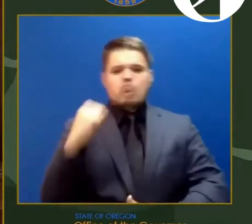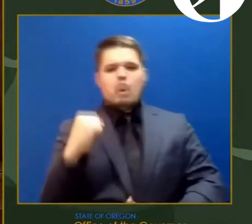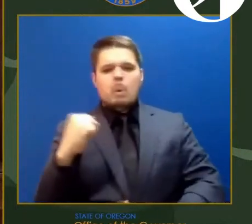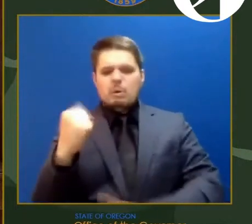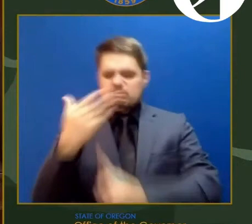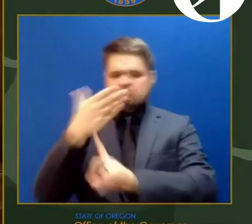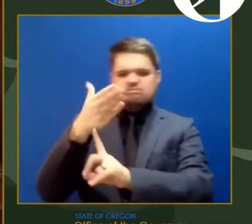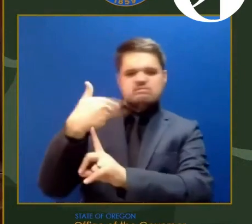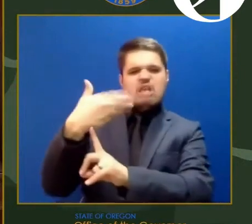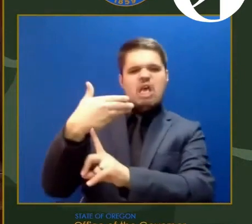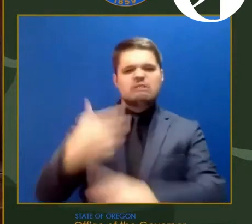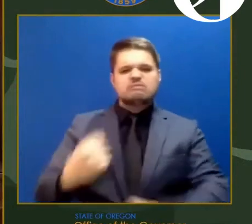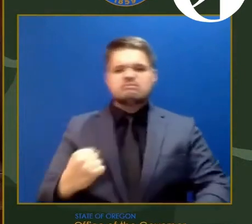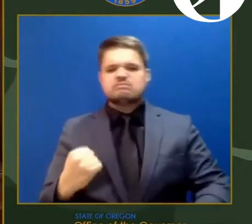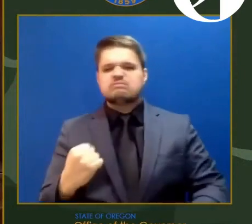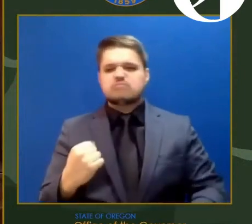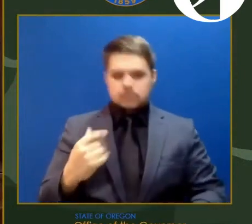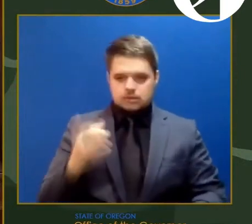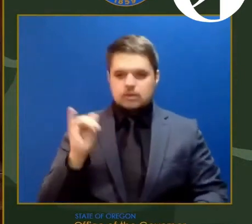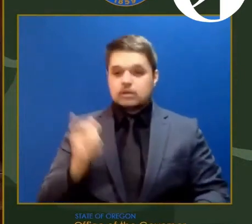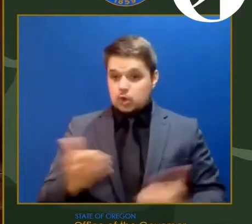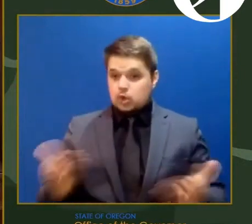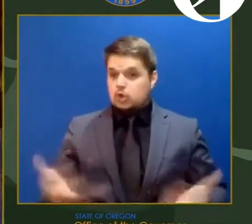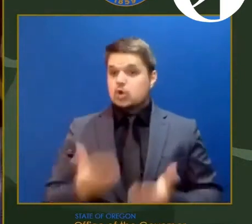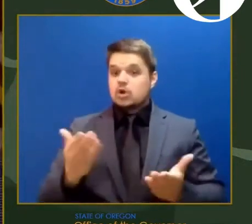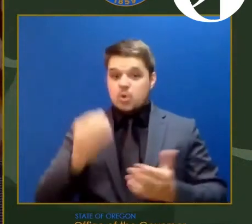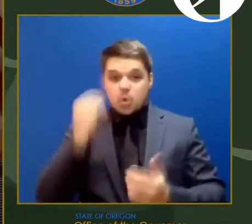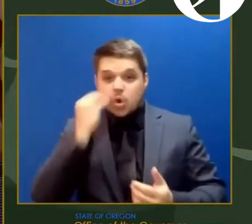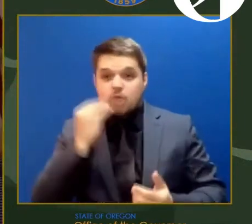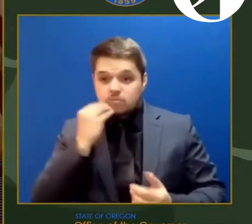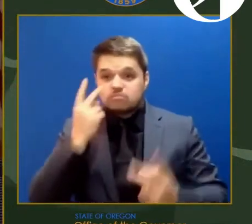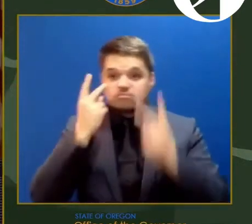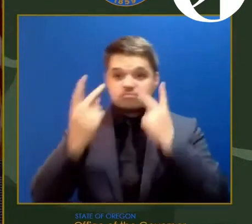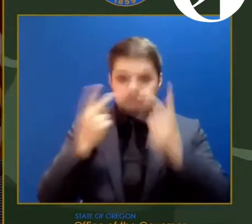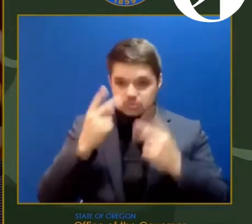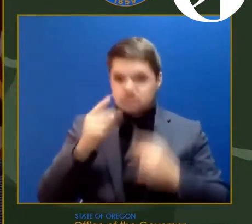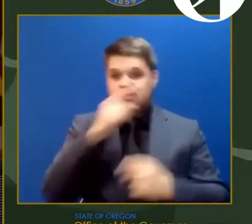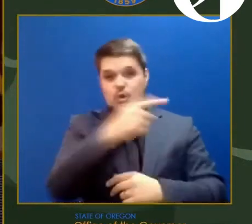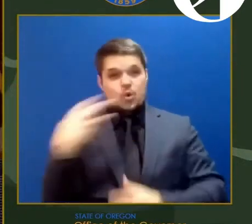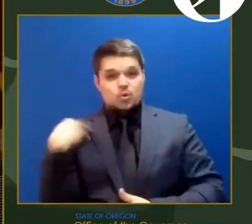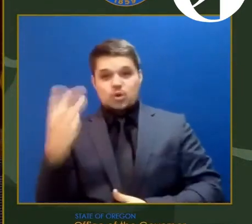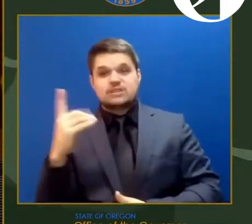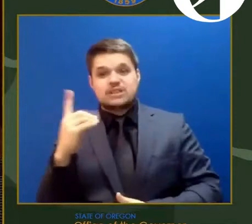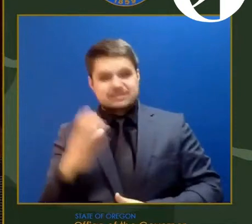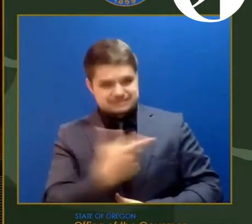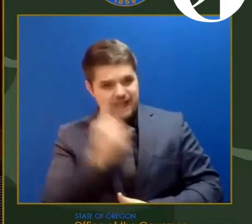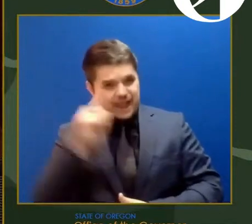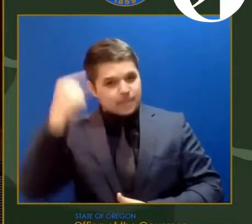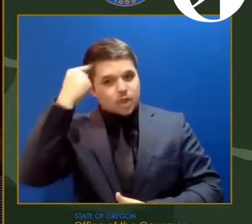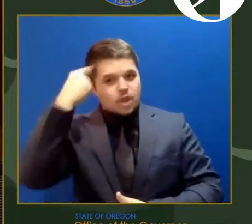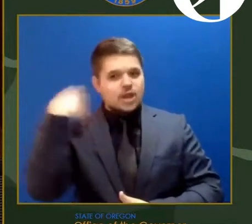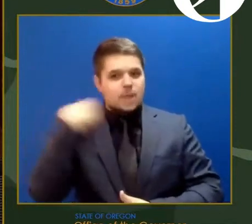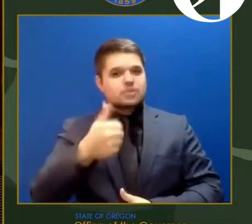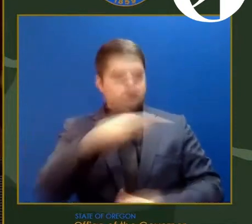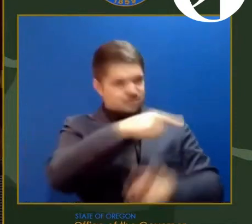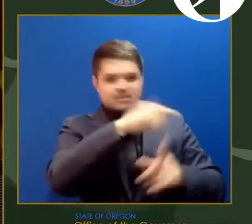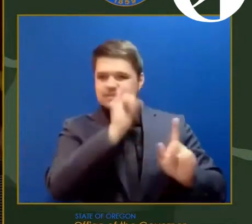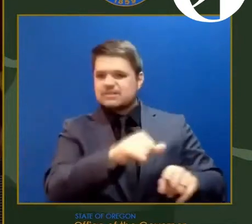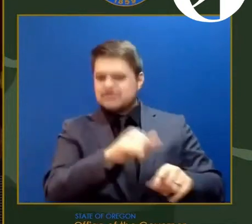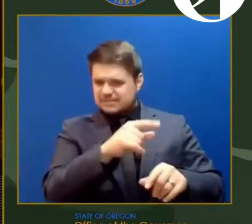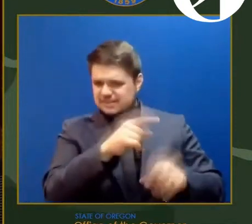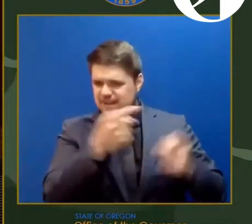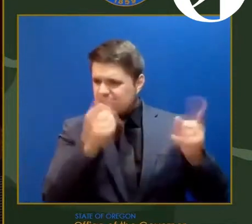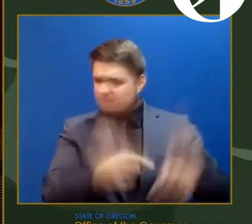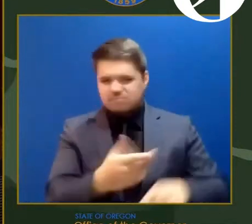home as they play out in our nation's capital. The intense challenges of 2020 have only